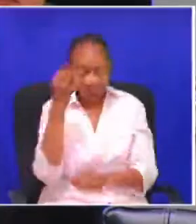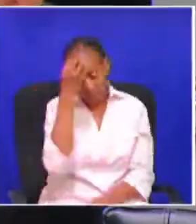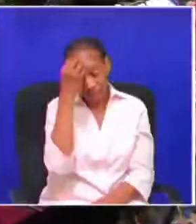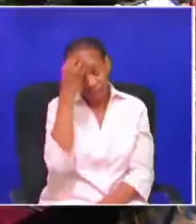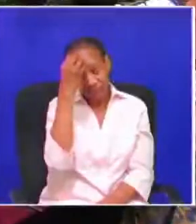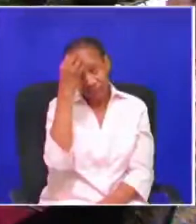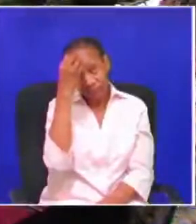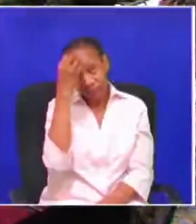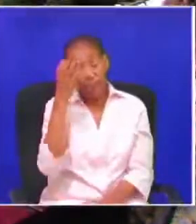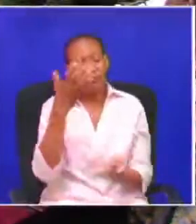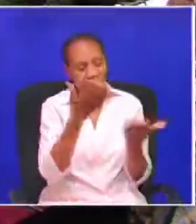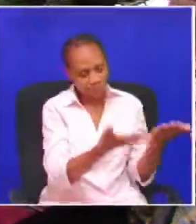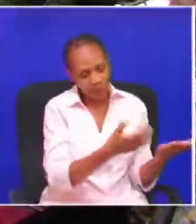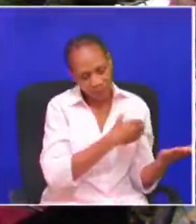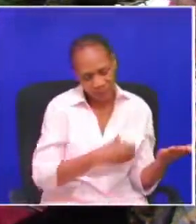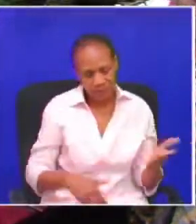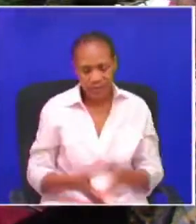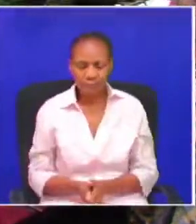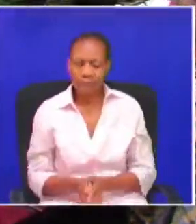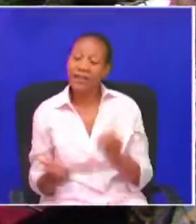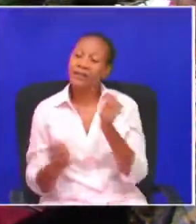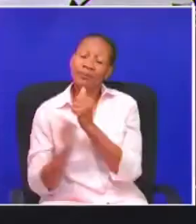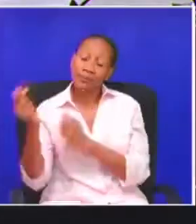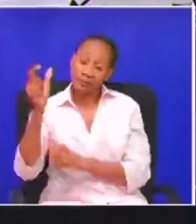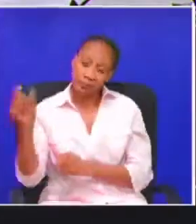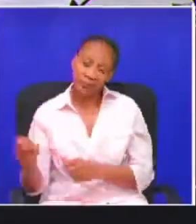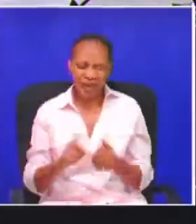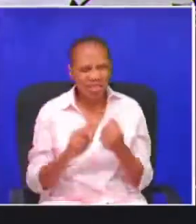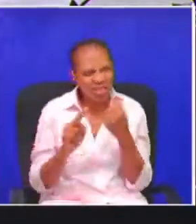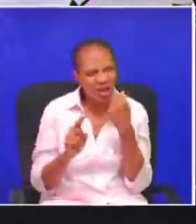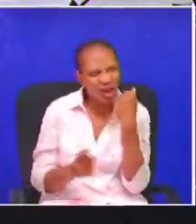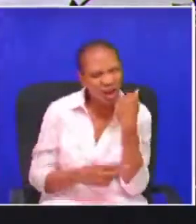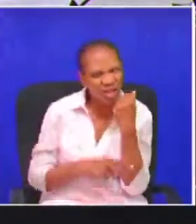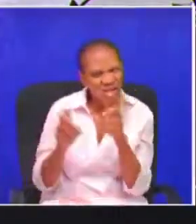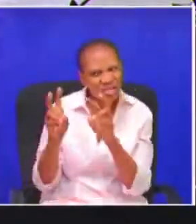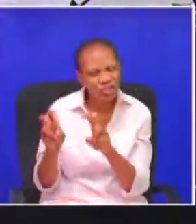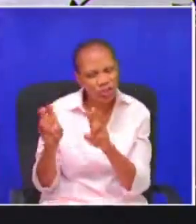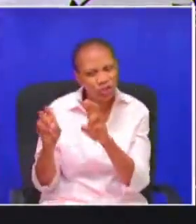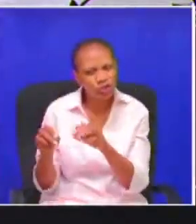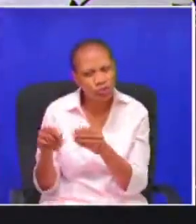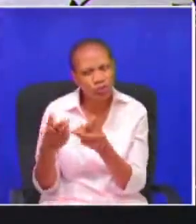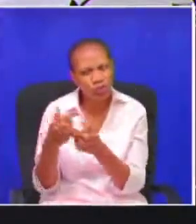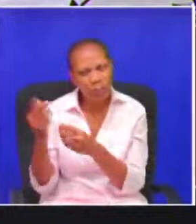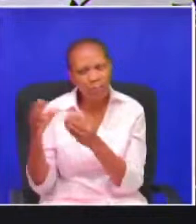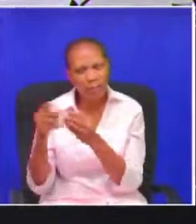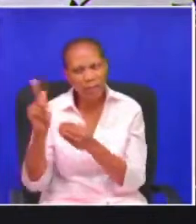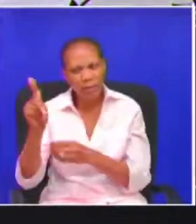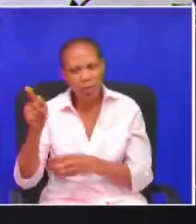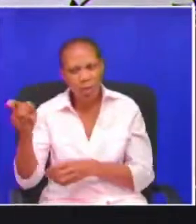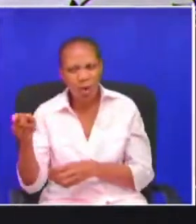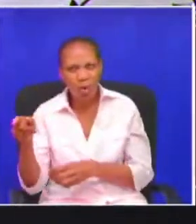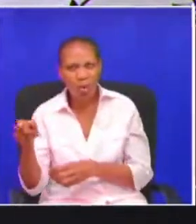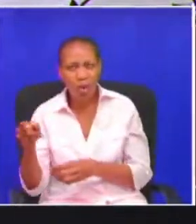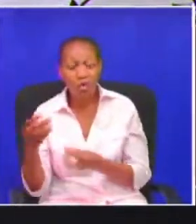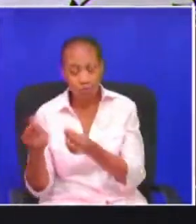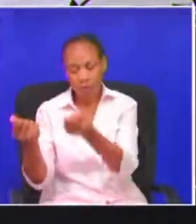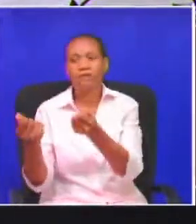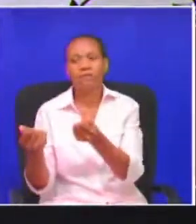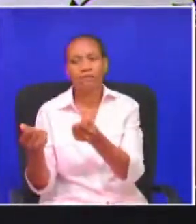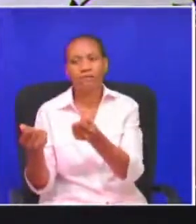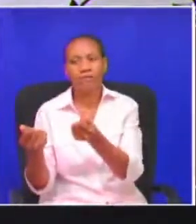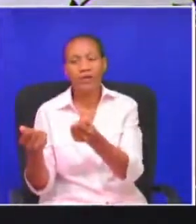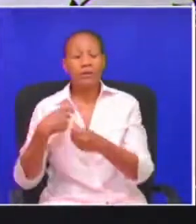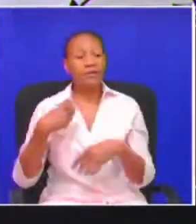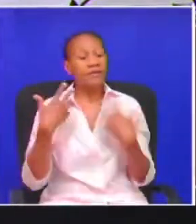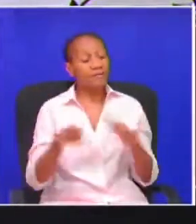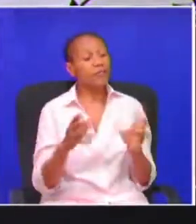The Honourable President. Honourable Deputy Speaker, the last issue that Honourable Kwankwa raises is being addressed. I